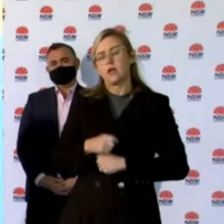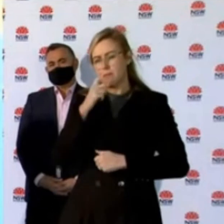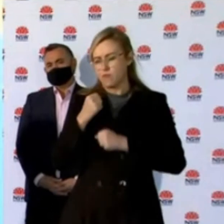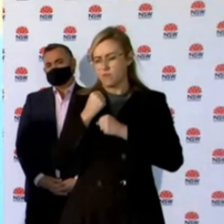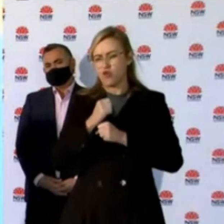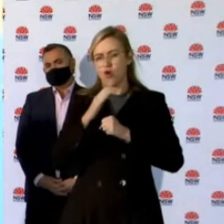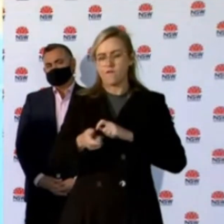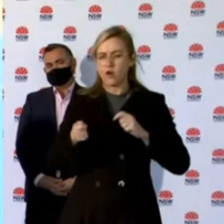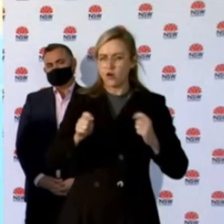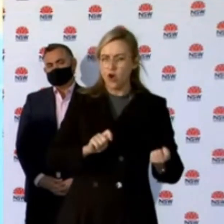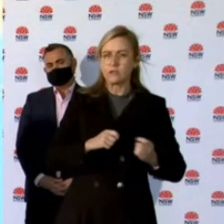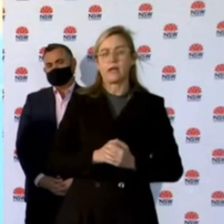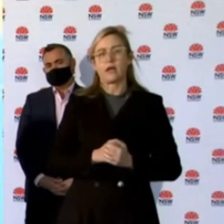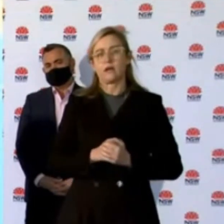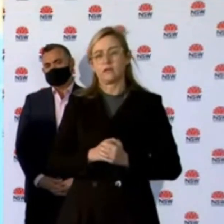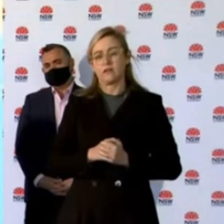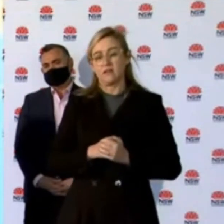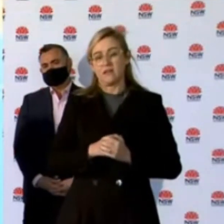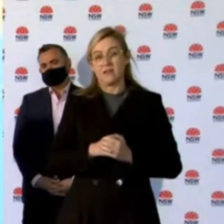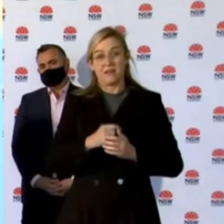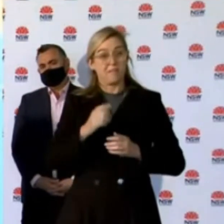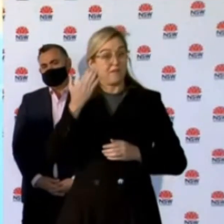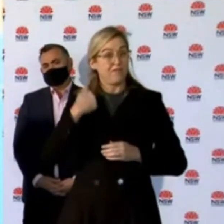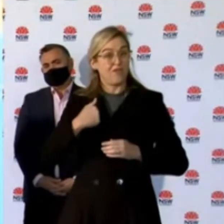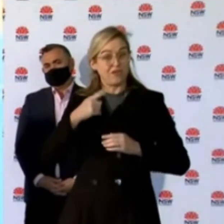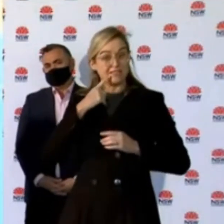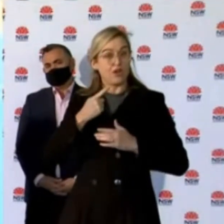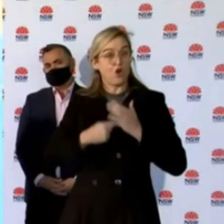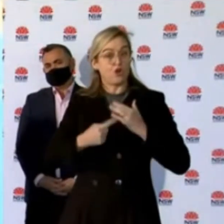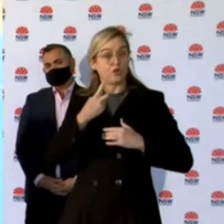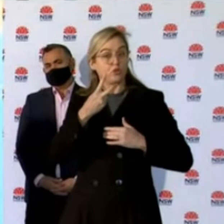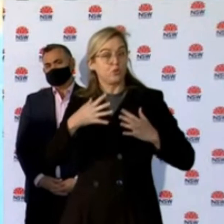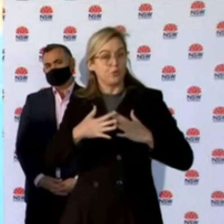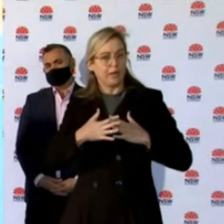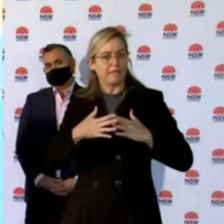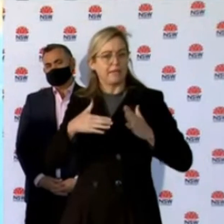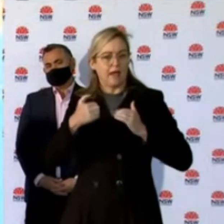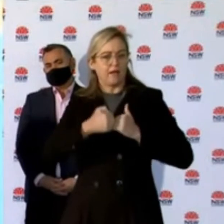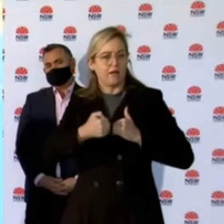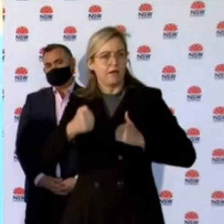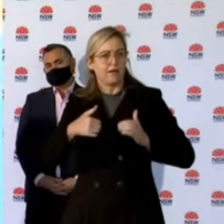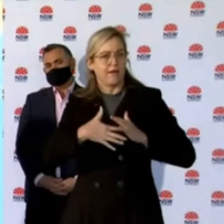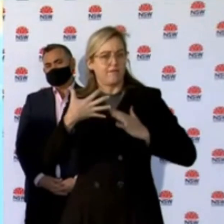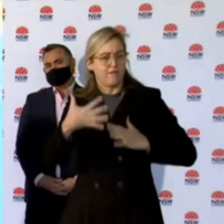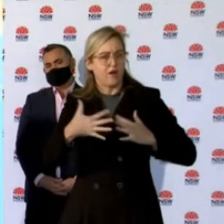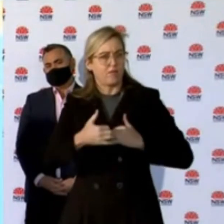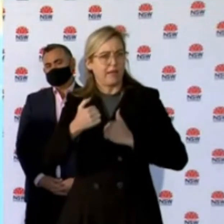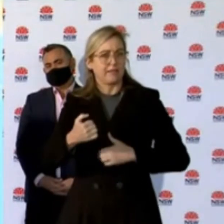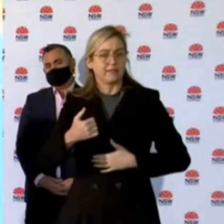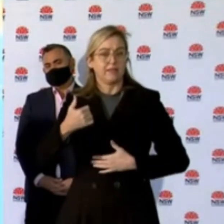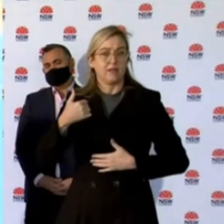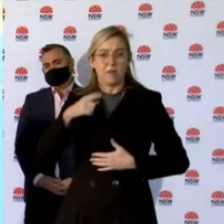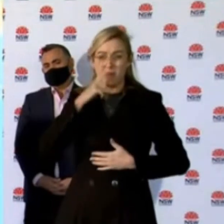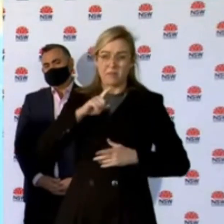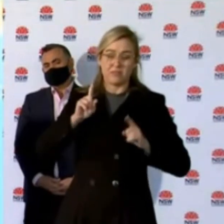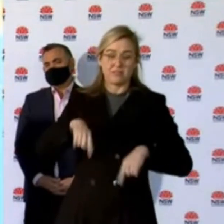lockdowns, that we are seeing not only fatigue, but people are sort of losing trust now? This is not something we've seen before happen in New South Wales.